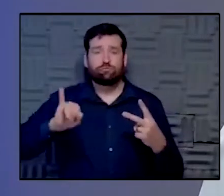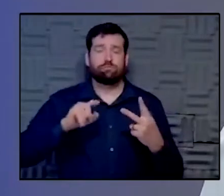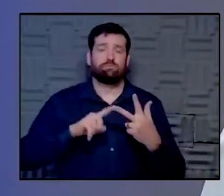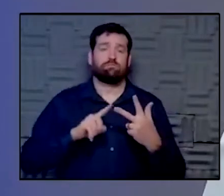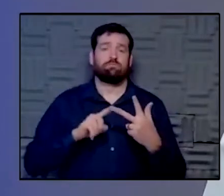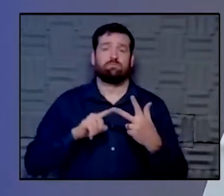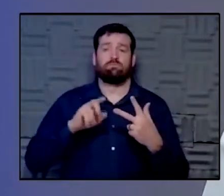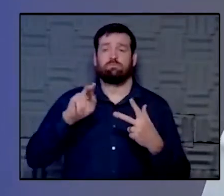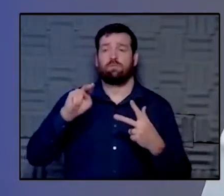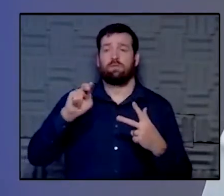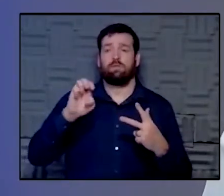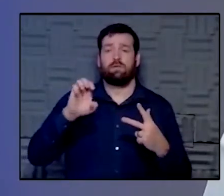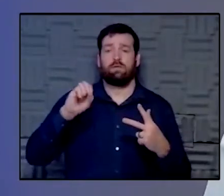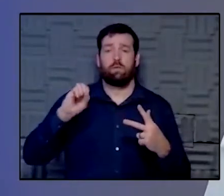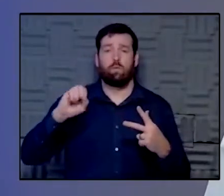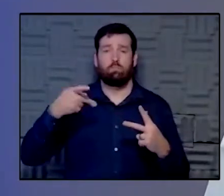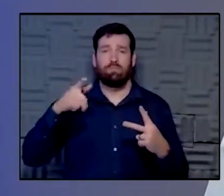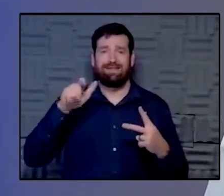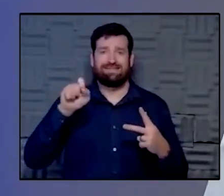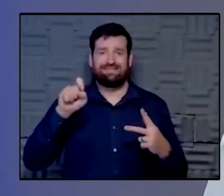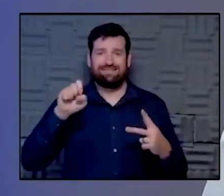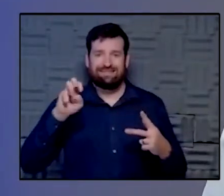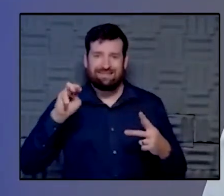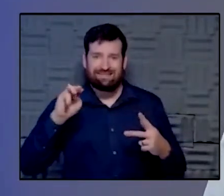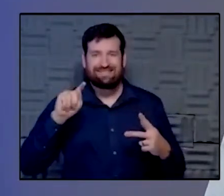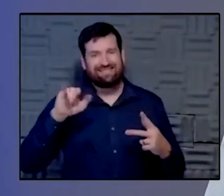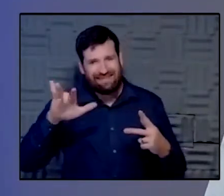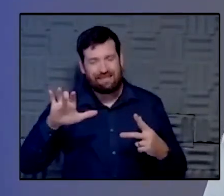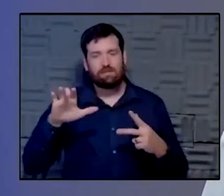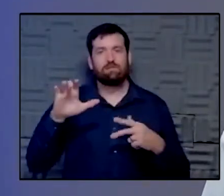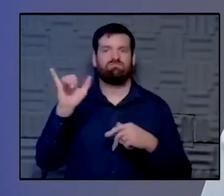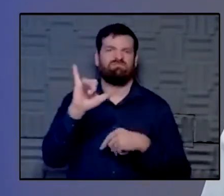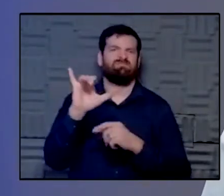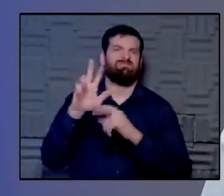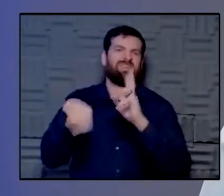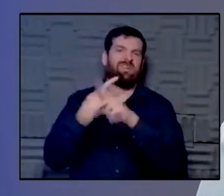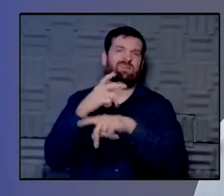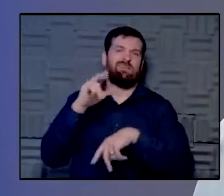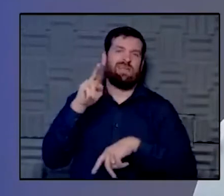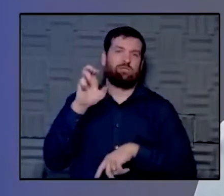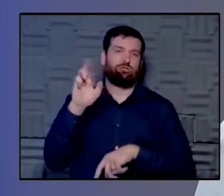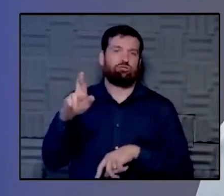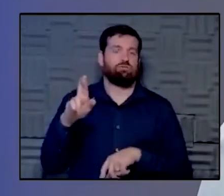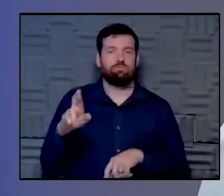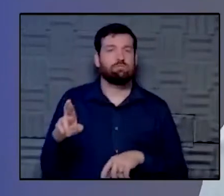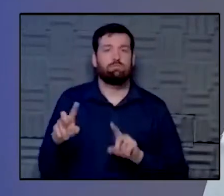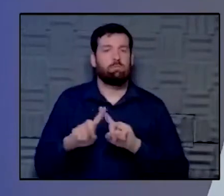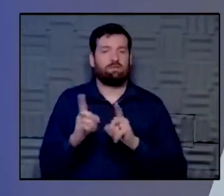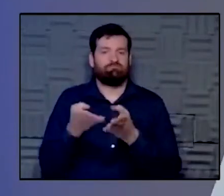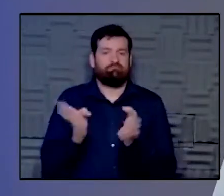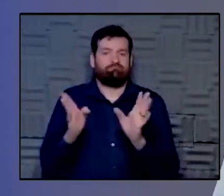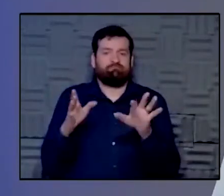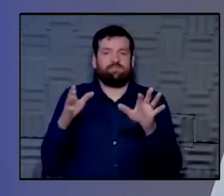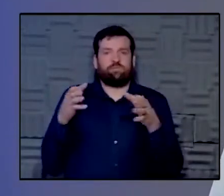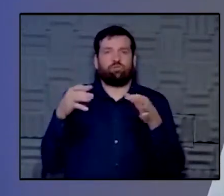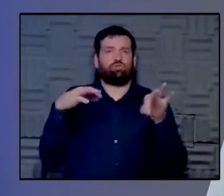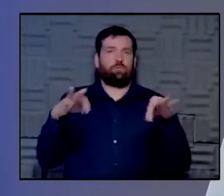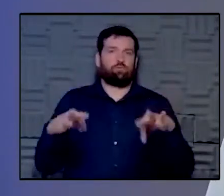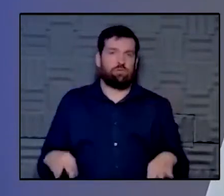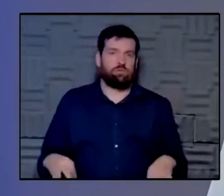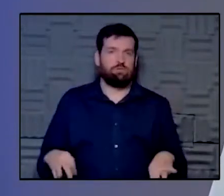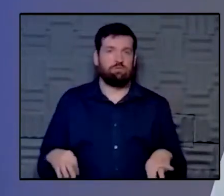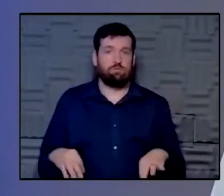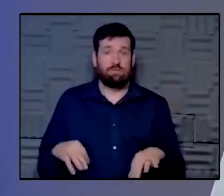a neoplastic or a cancer type process, or some other infiltrative process. It's just a general description, so it doesn't